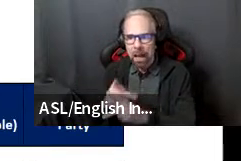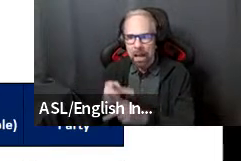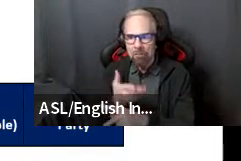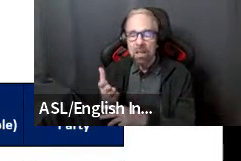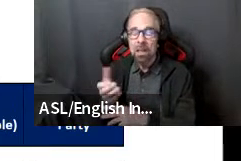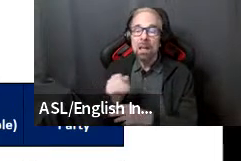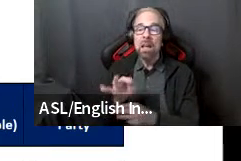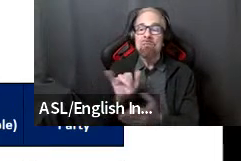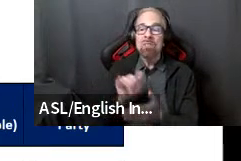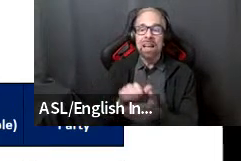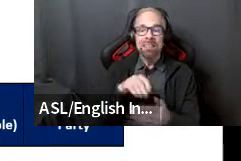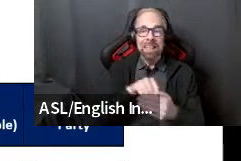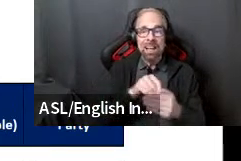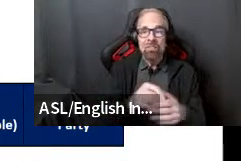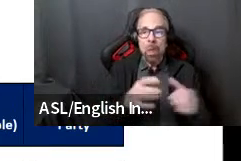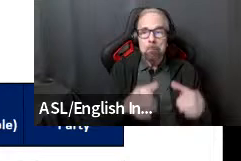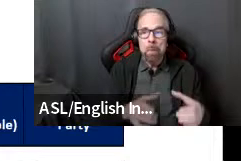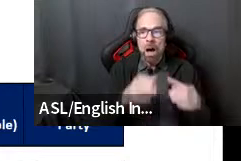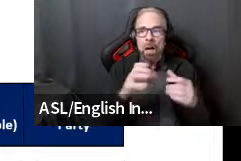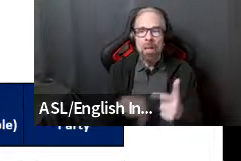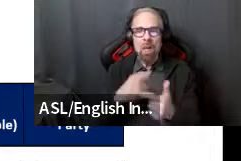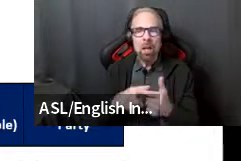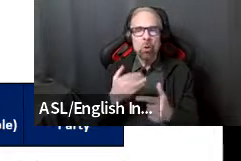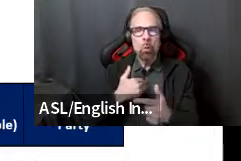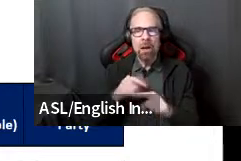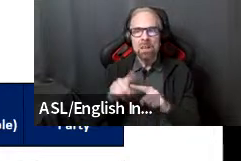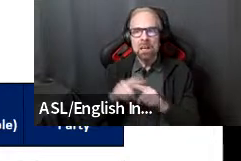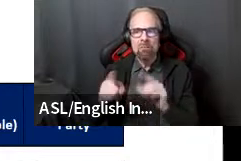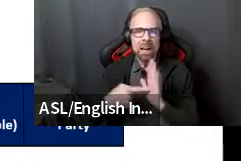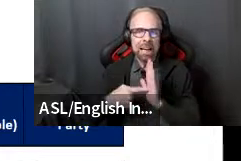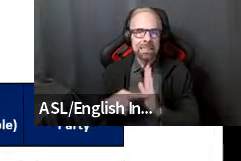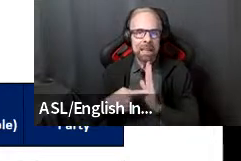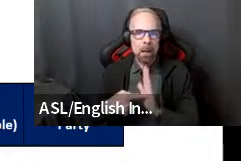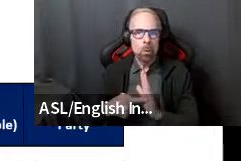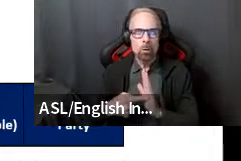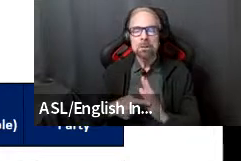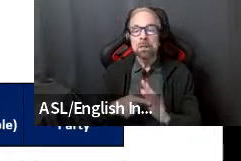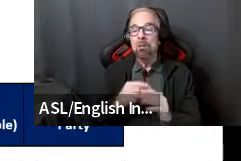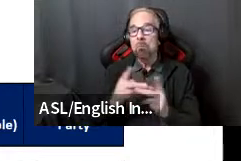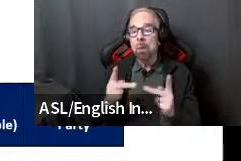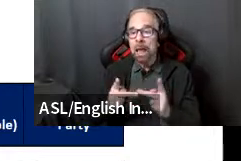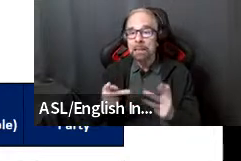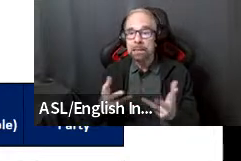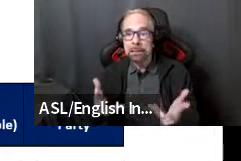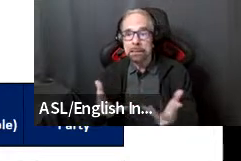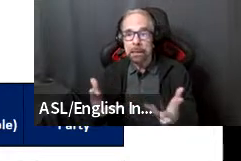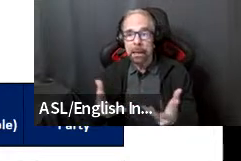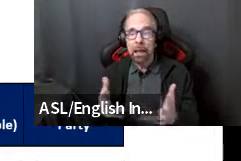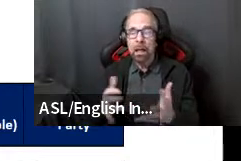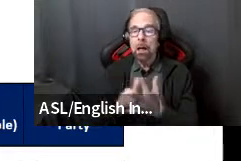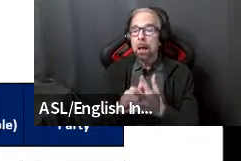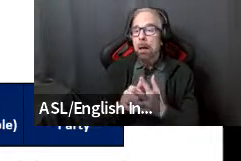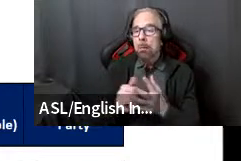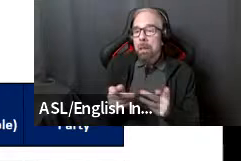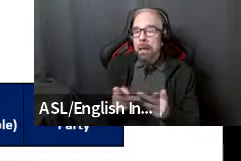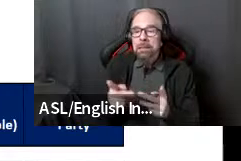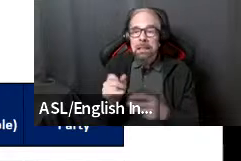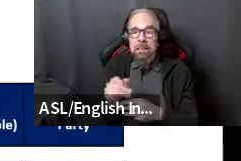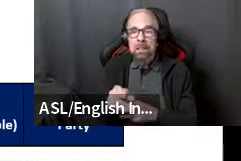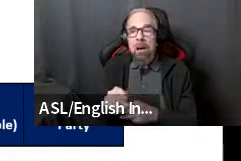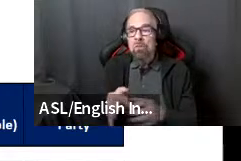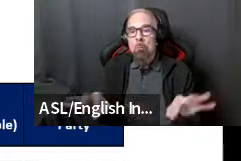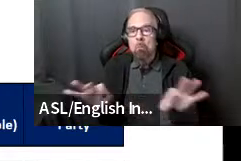sort of a bucket, and then you sort of have these like examples of places where it's of note or concern, because